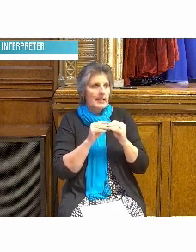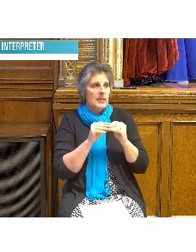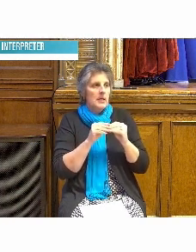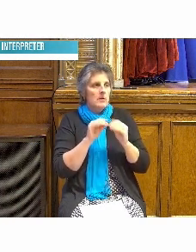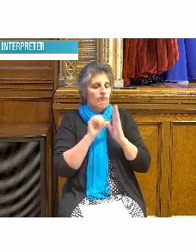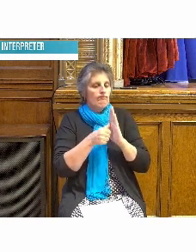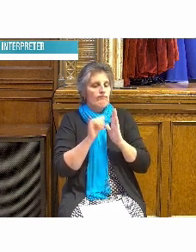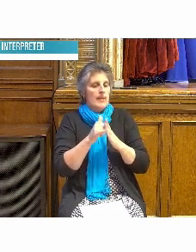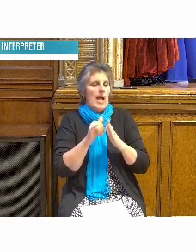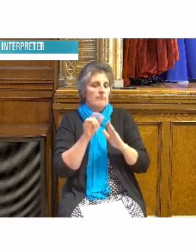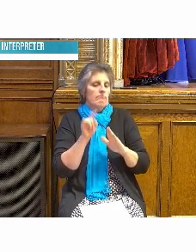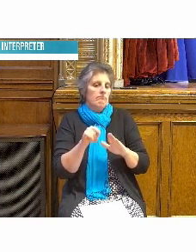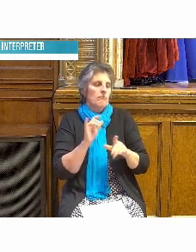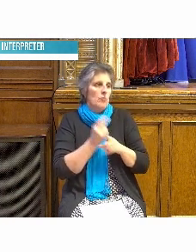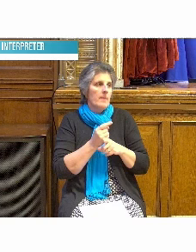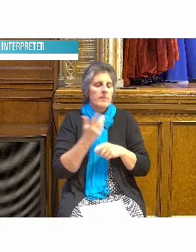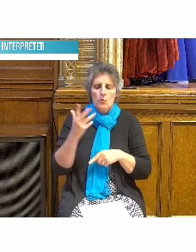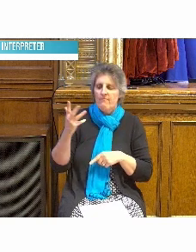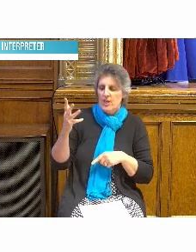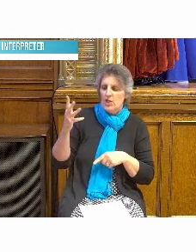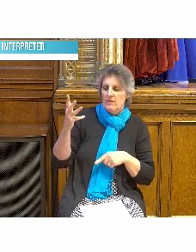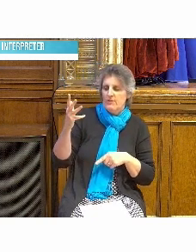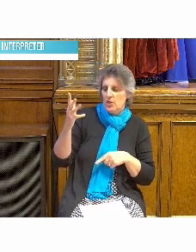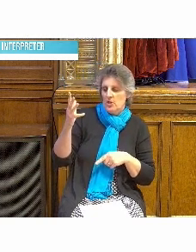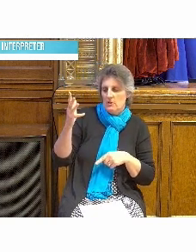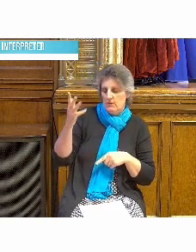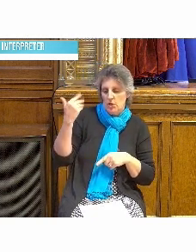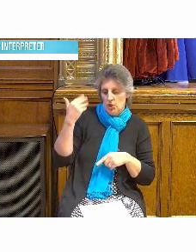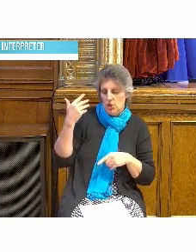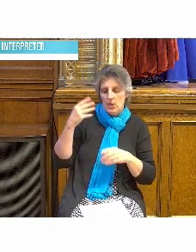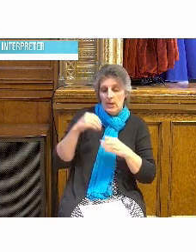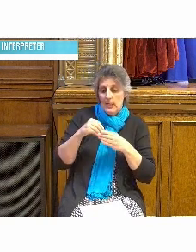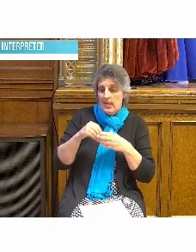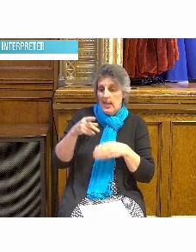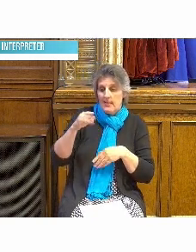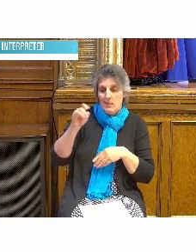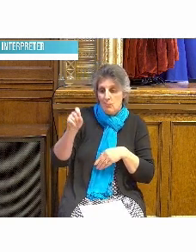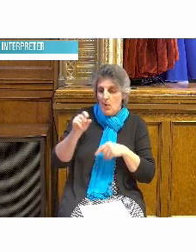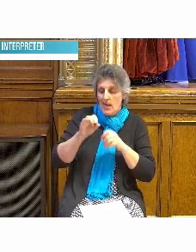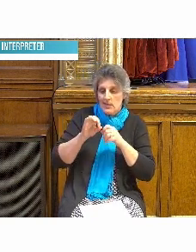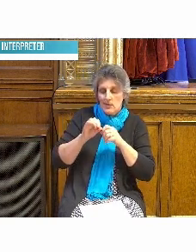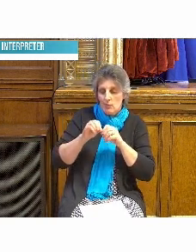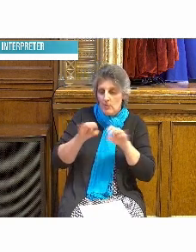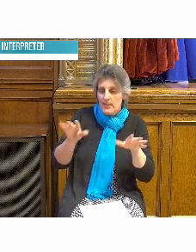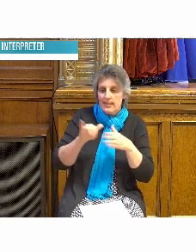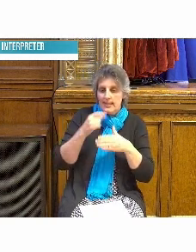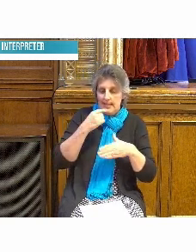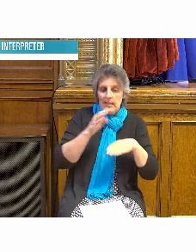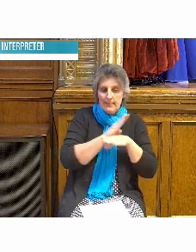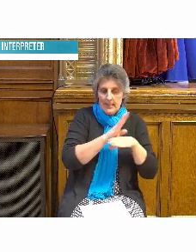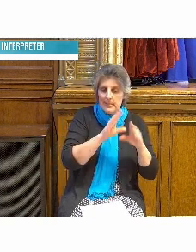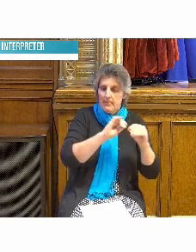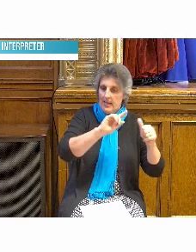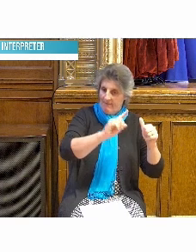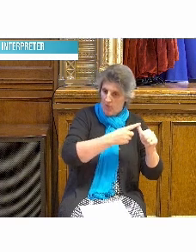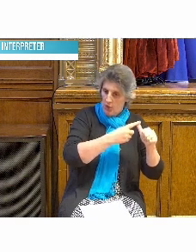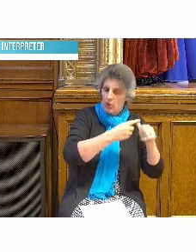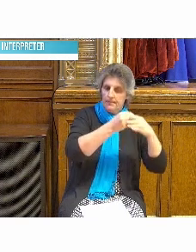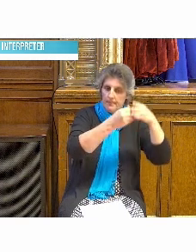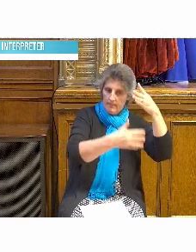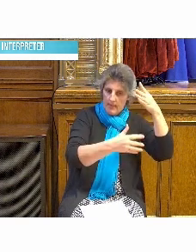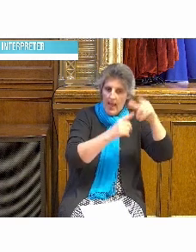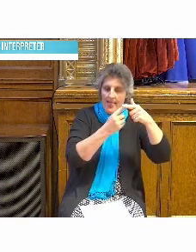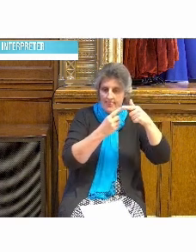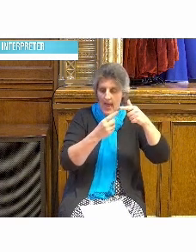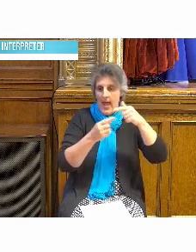make that distinction, right? And We so, have, and so we have. In the press release, it says that the business meeting is first and then immediately